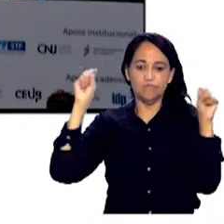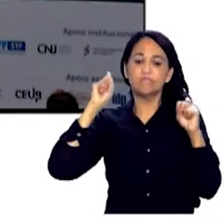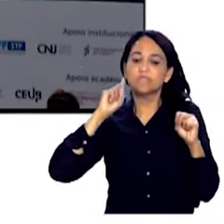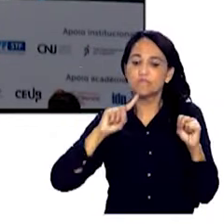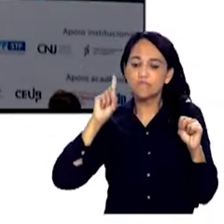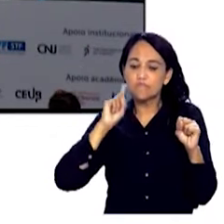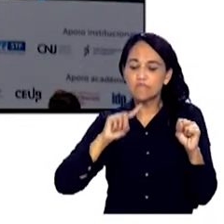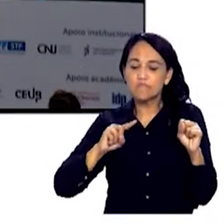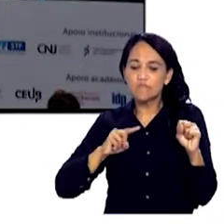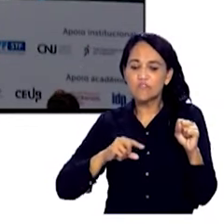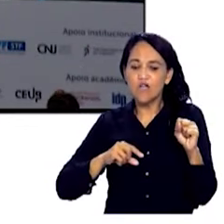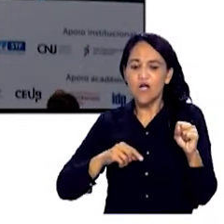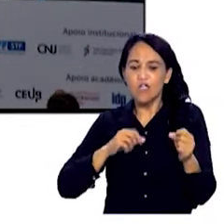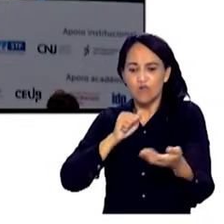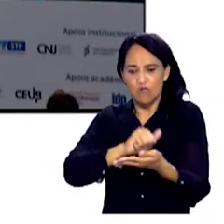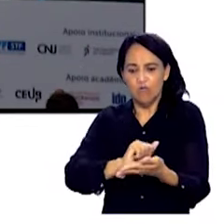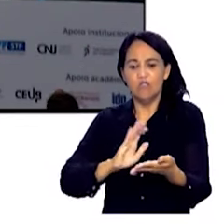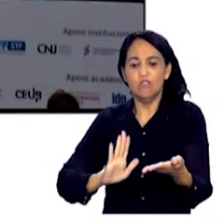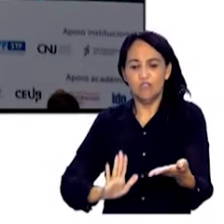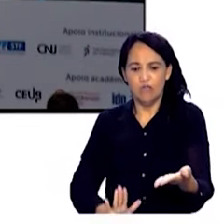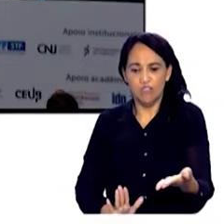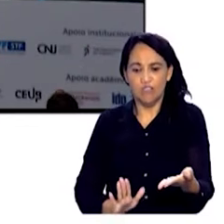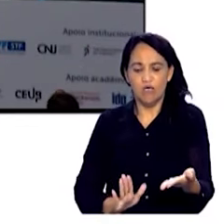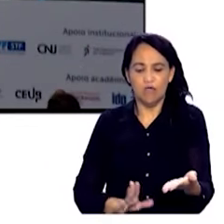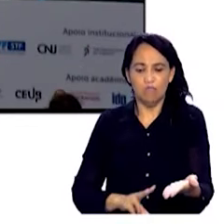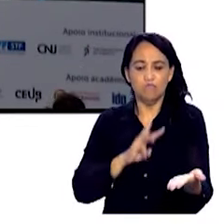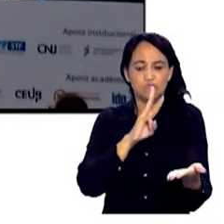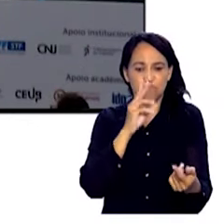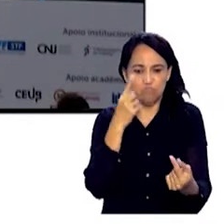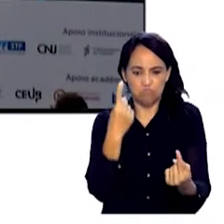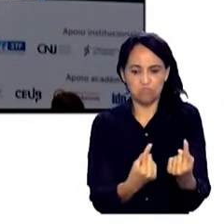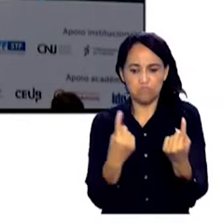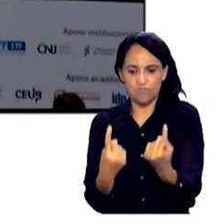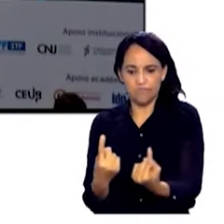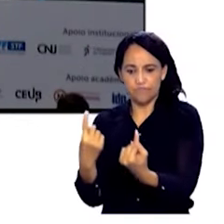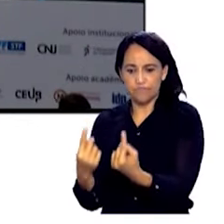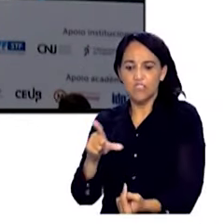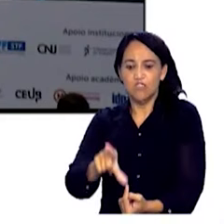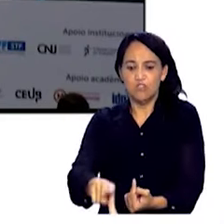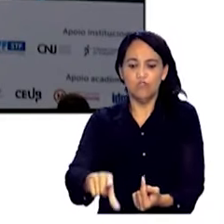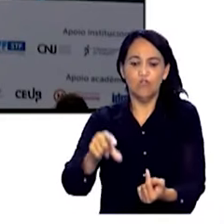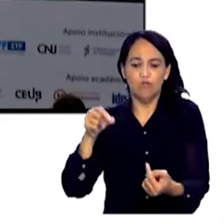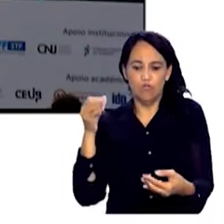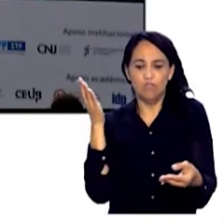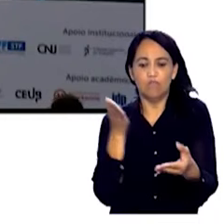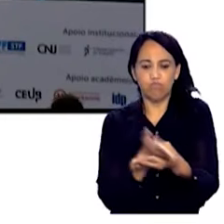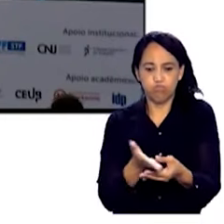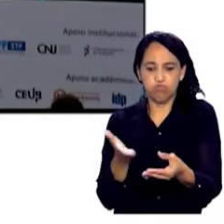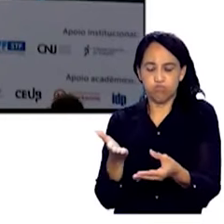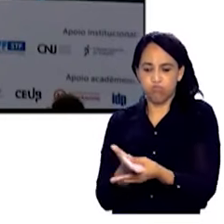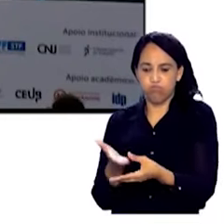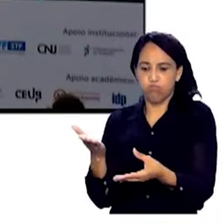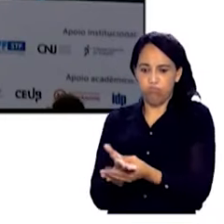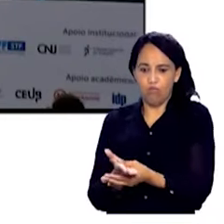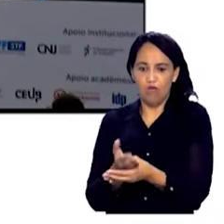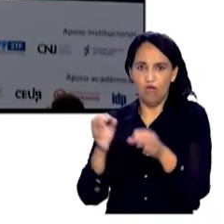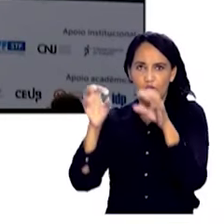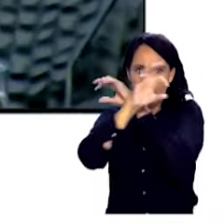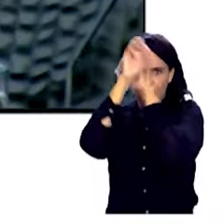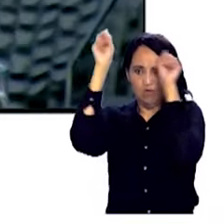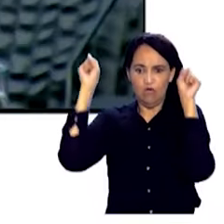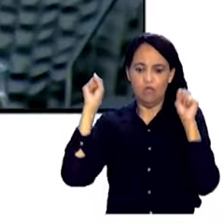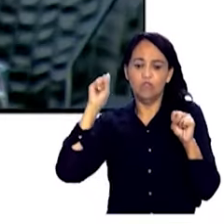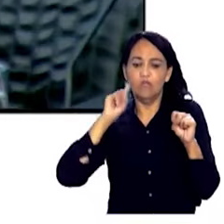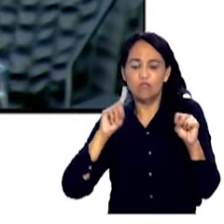and Case selection the US Supreme Court is the only Federal Court created and enshrined in the US